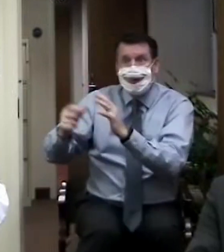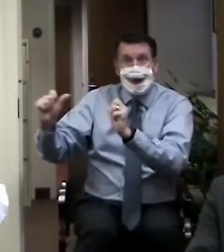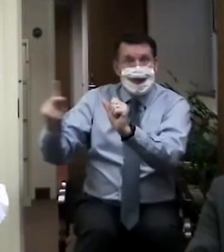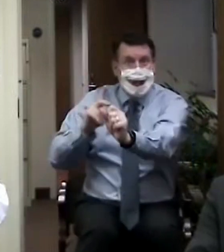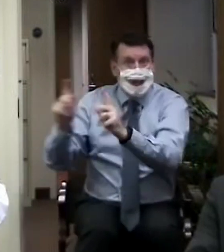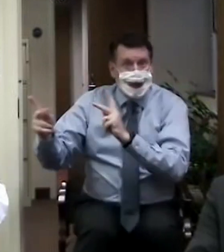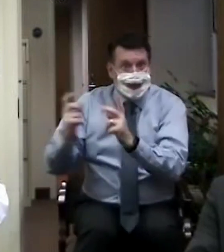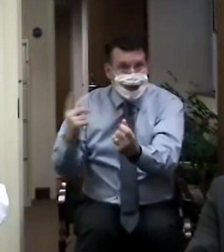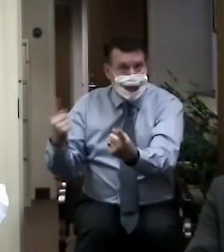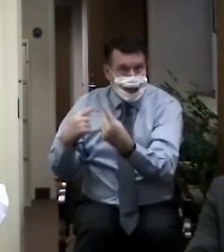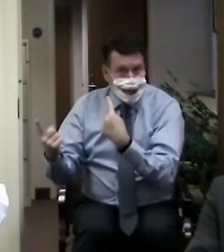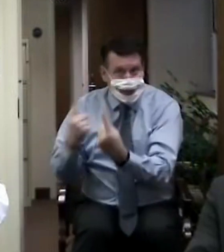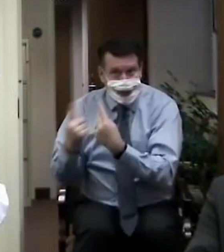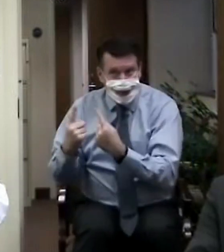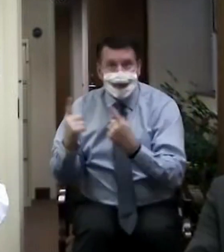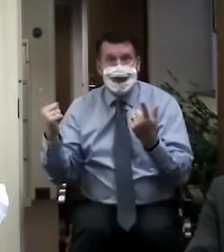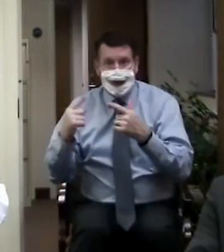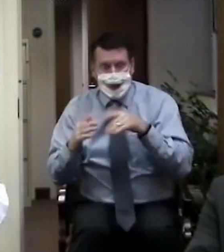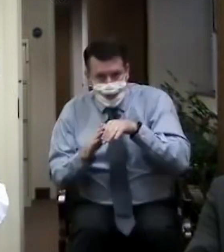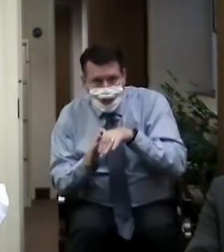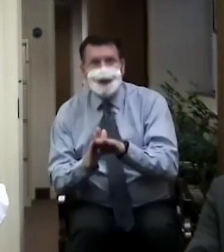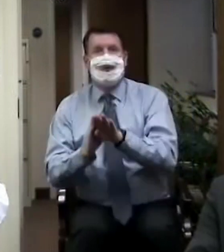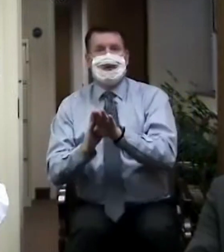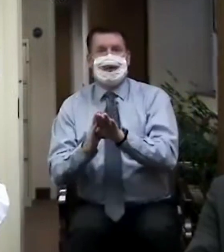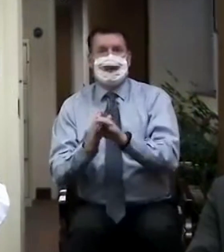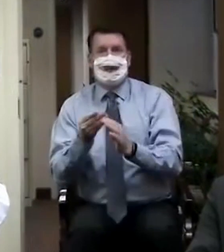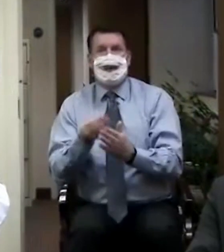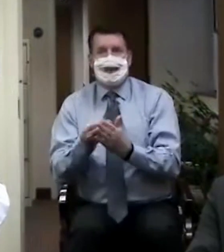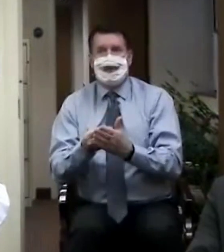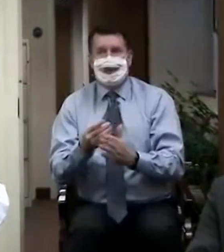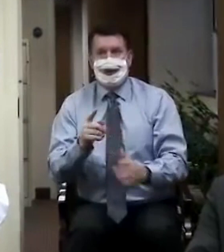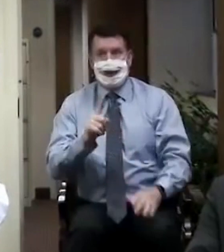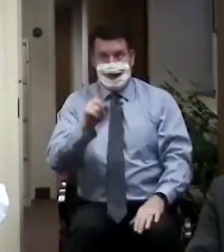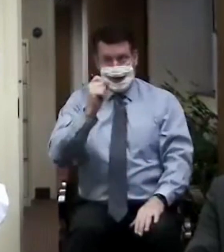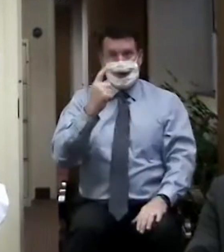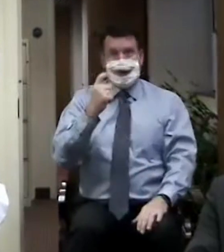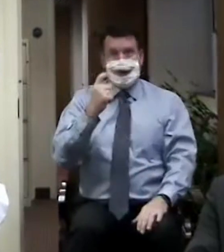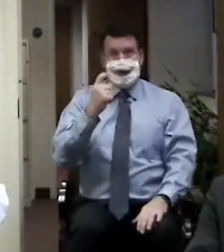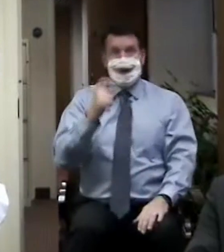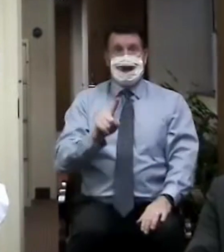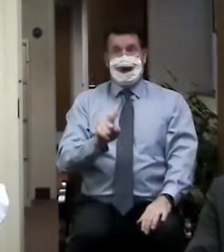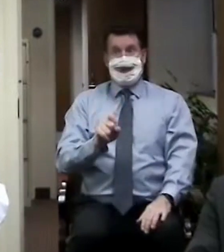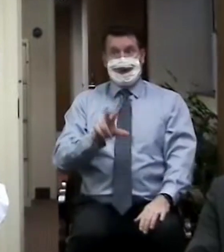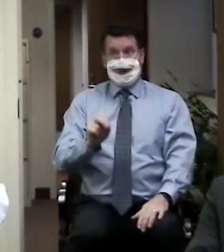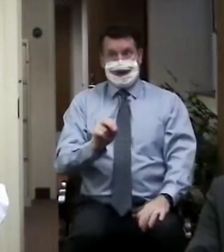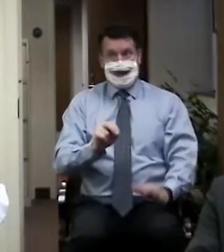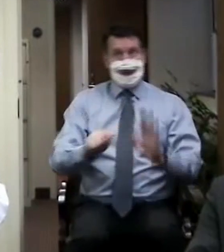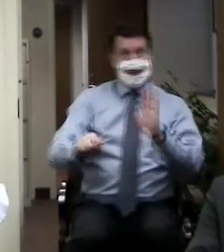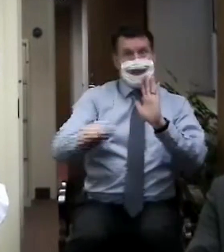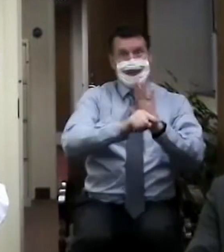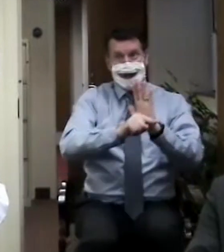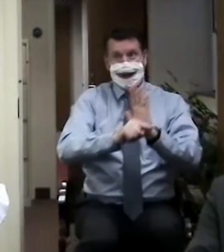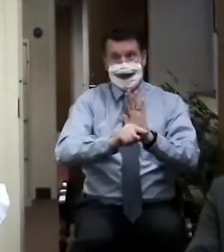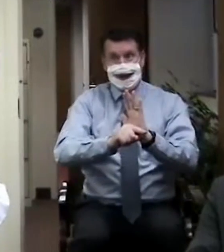term. When I shared some of the numbers earlier, we do expect that gap will shrink